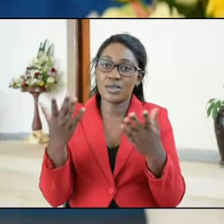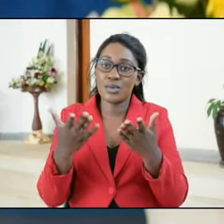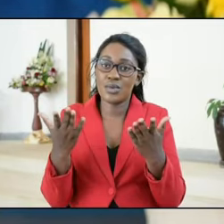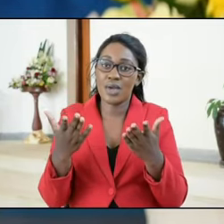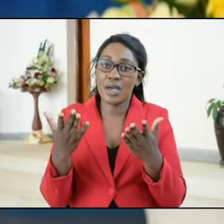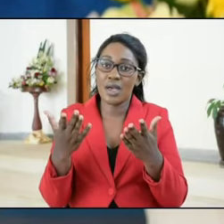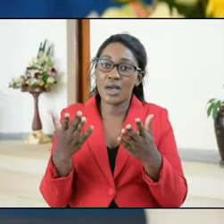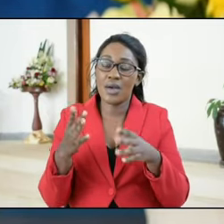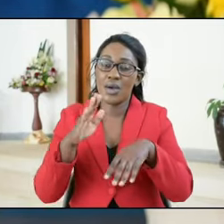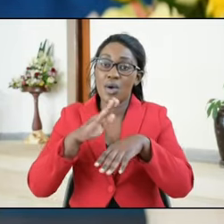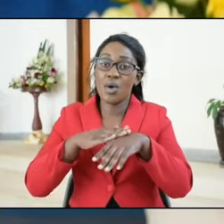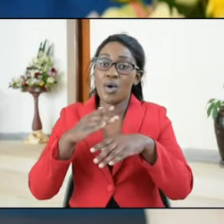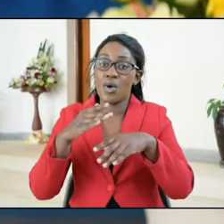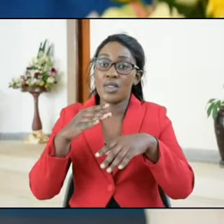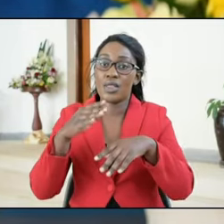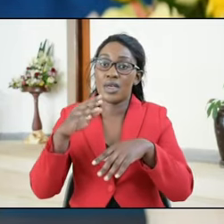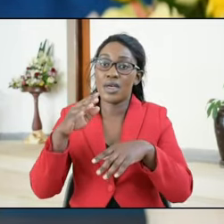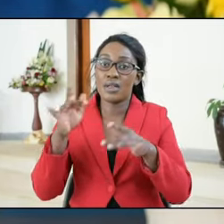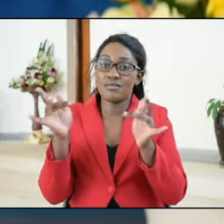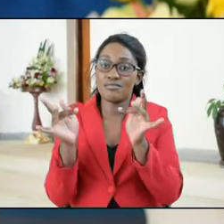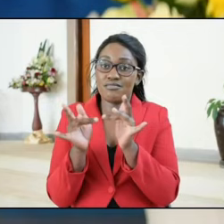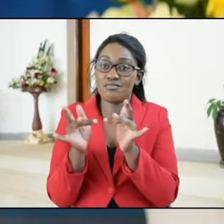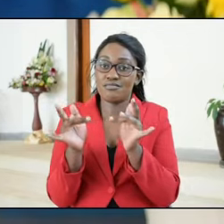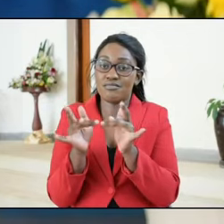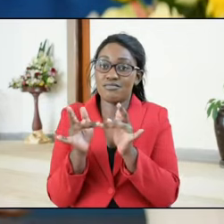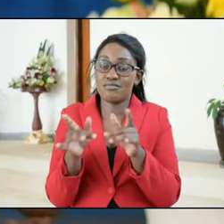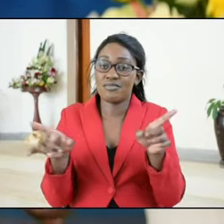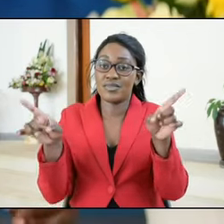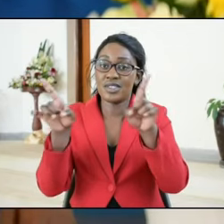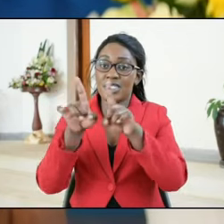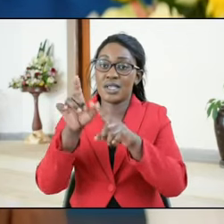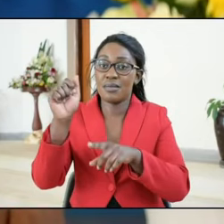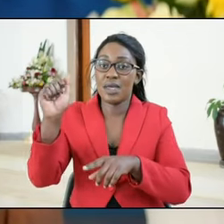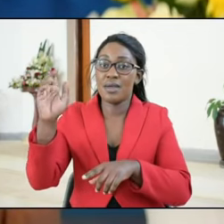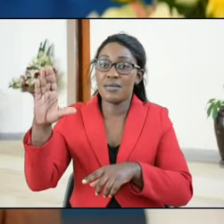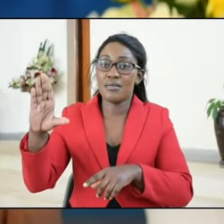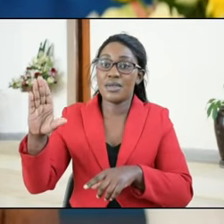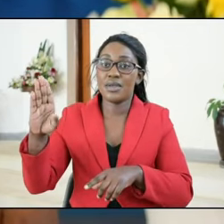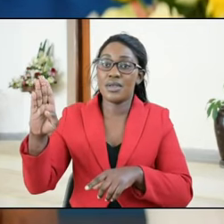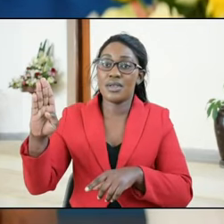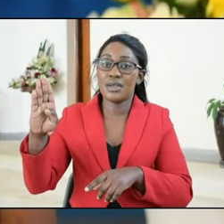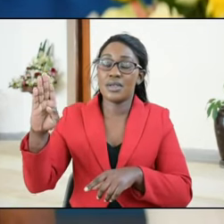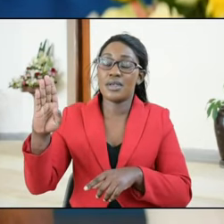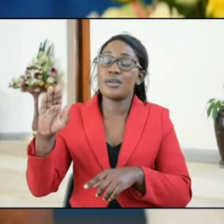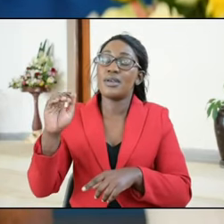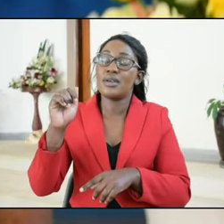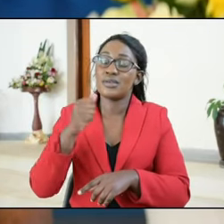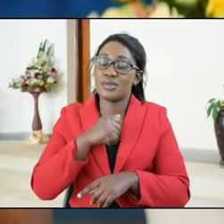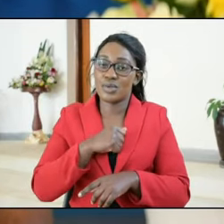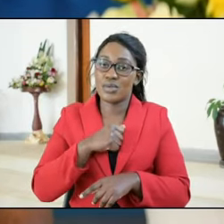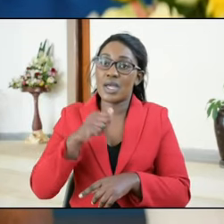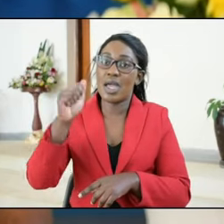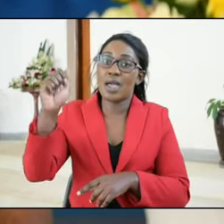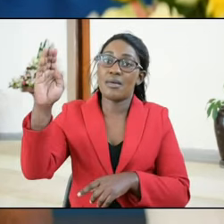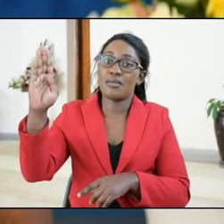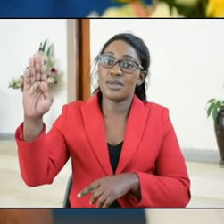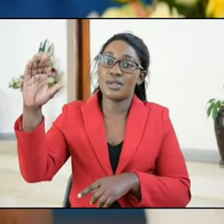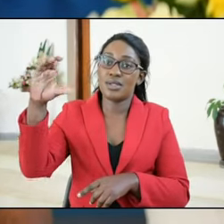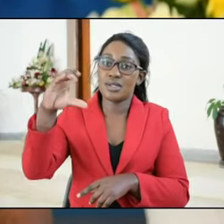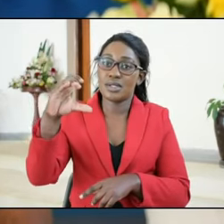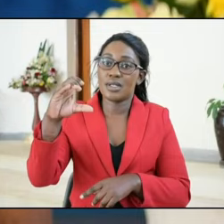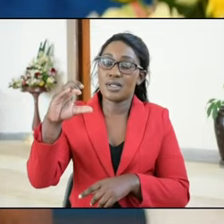and in any of our bookshops known as ABC bookshops. Lesson number 5. Yes. Is